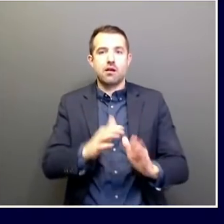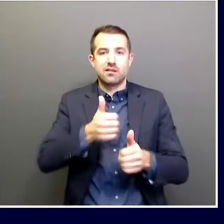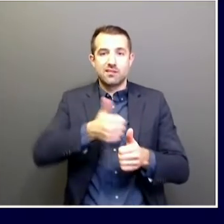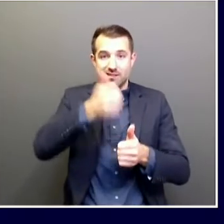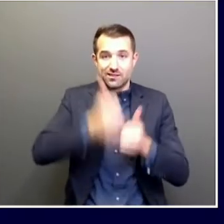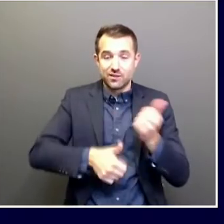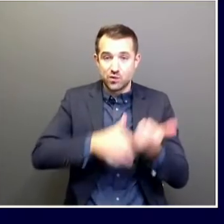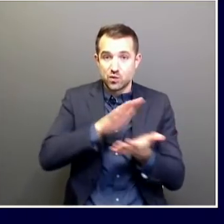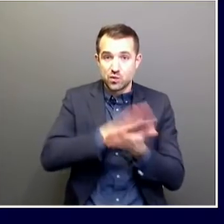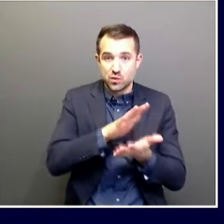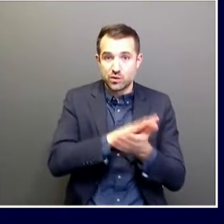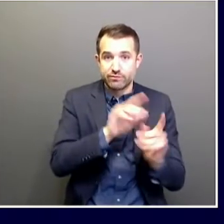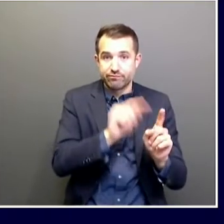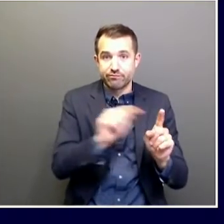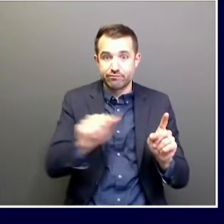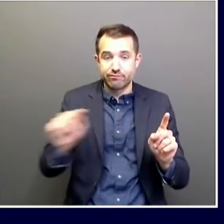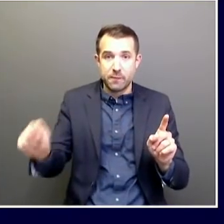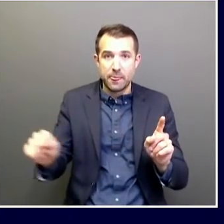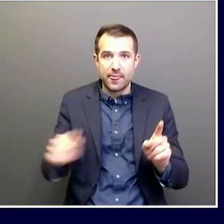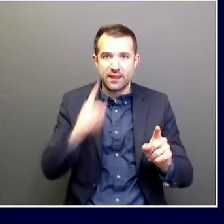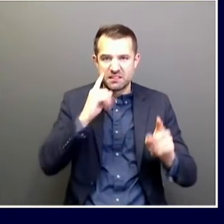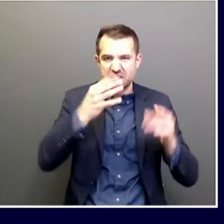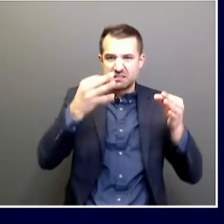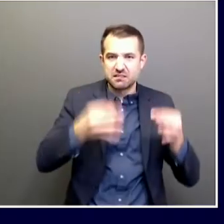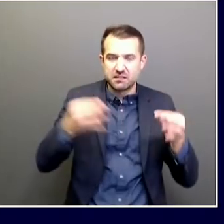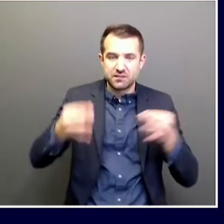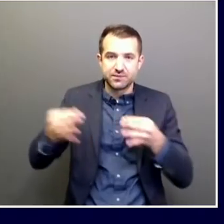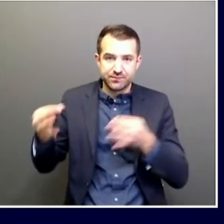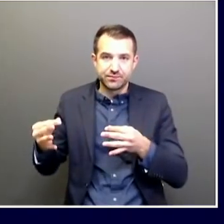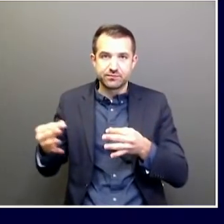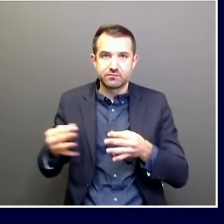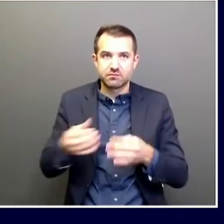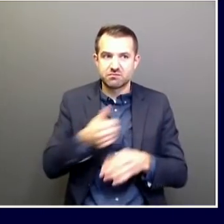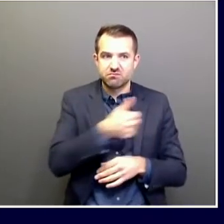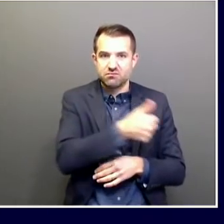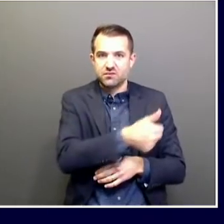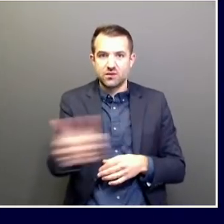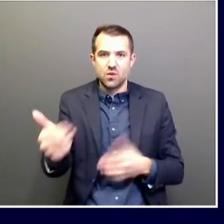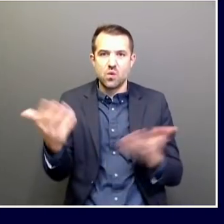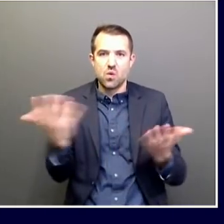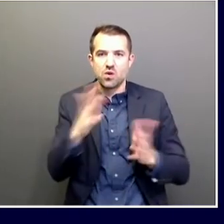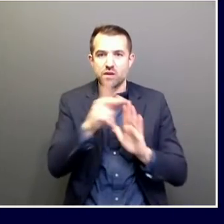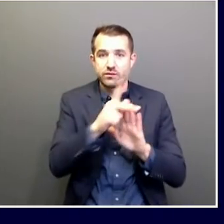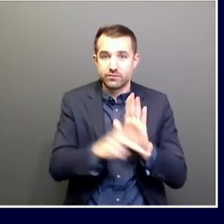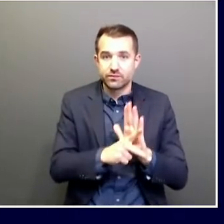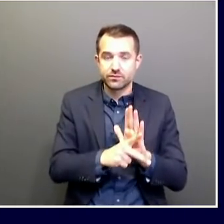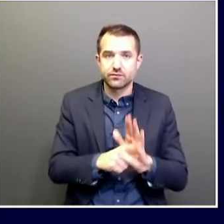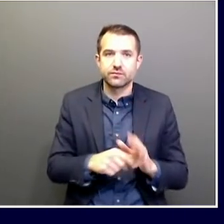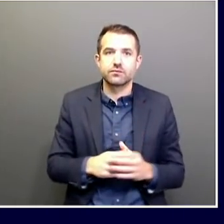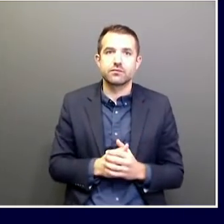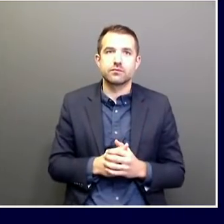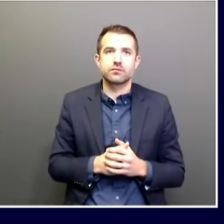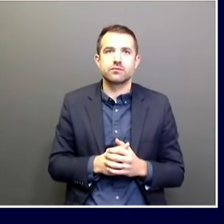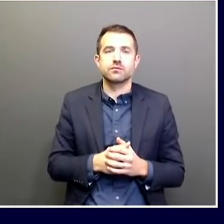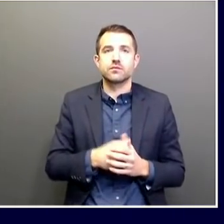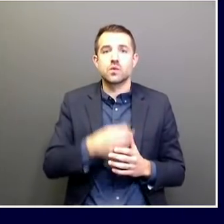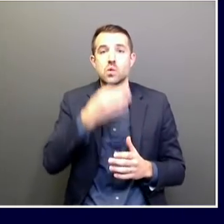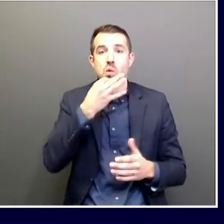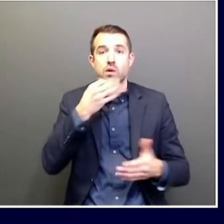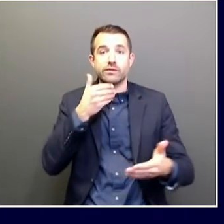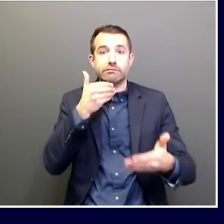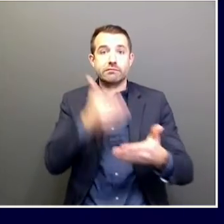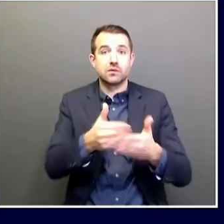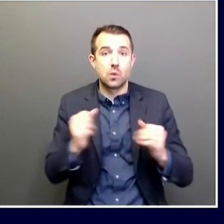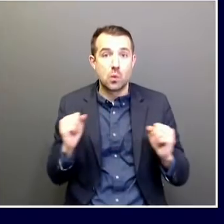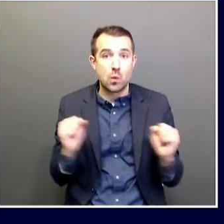move towards winter sports and kids are going to be playing sports more indoors as opposed to outdoors, has the state thought about any kind